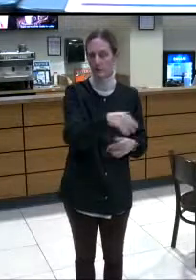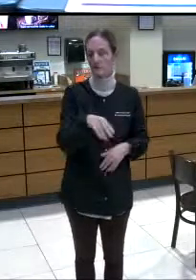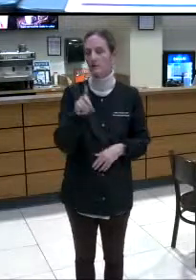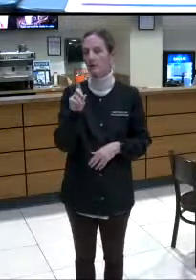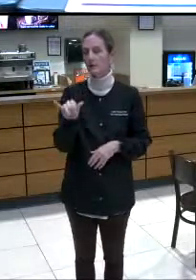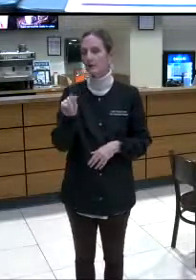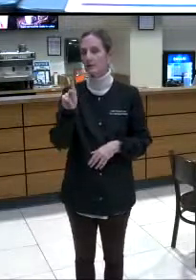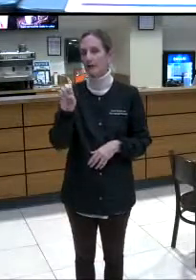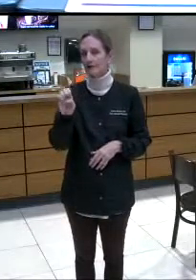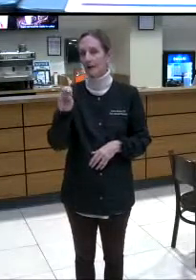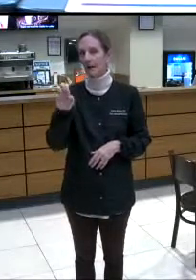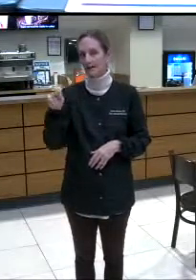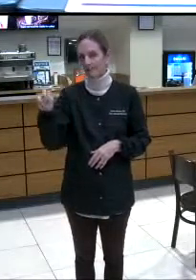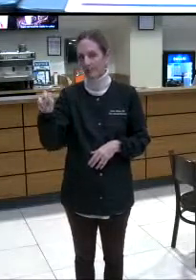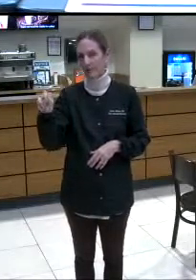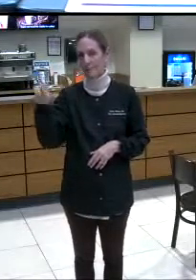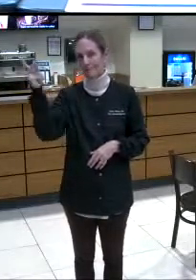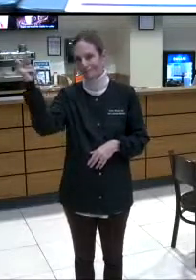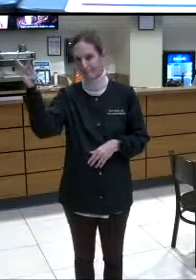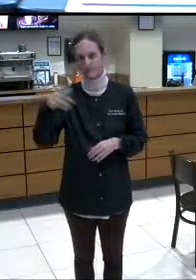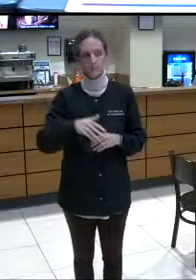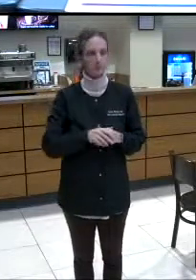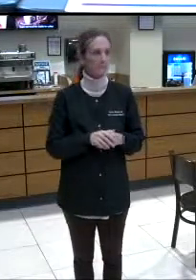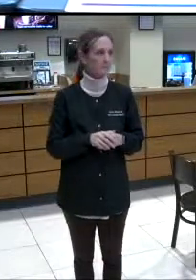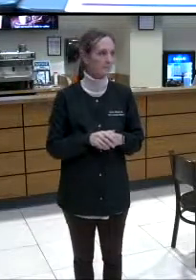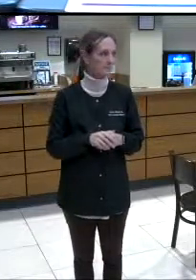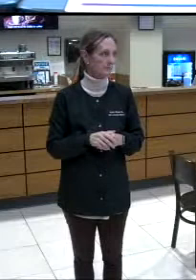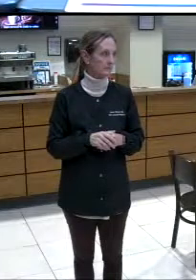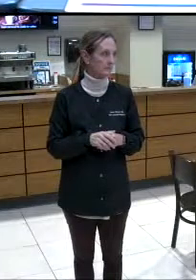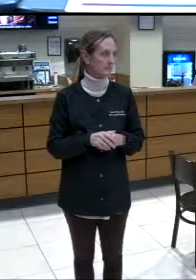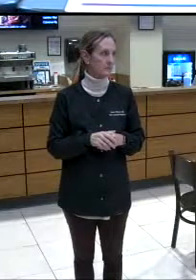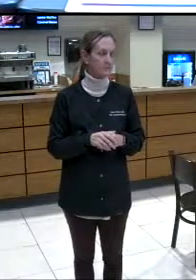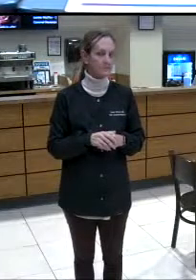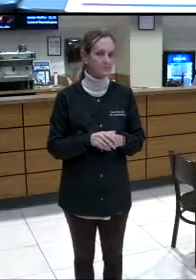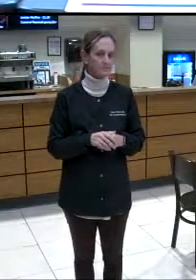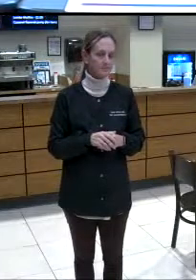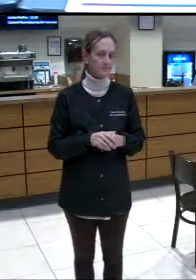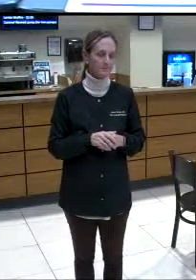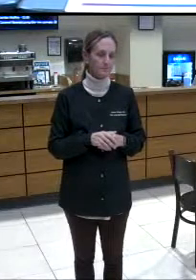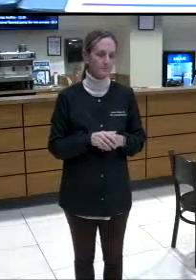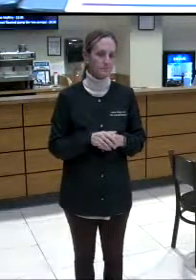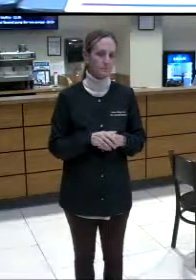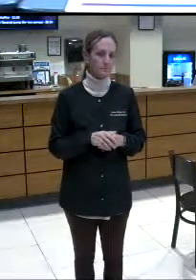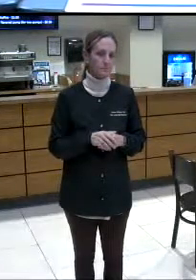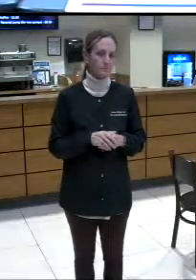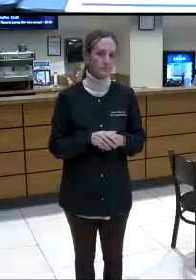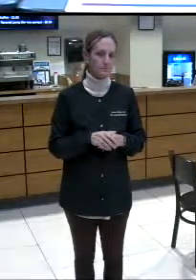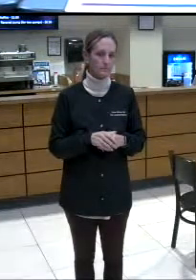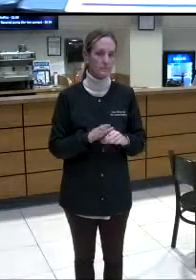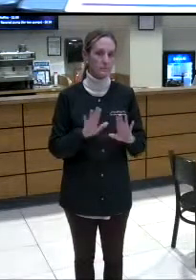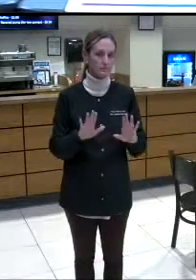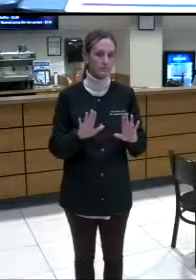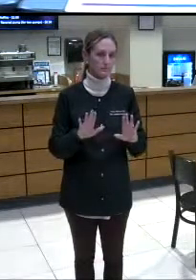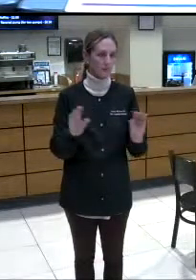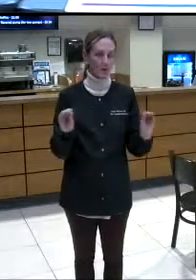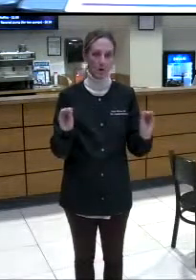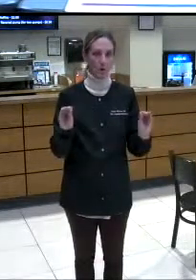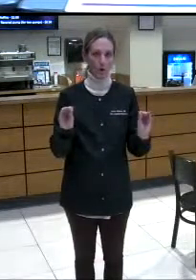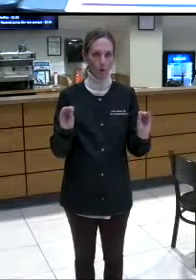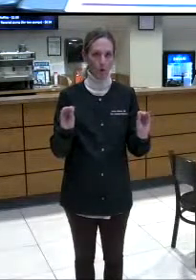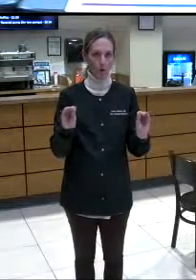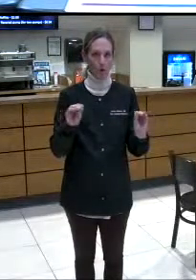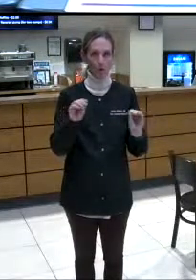Was that Dr. Dykeman? A second. Just for the record, no follow-up questions